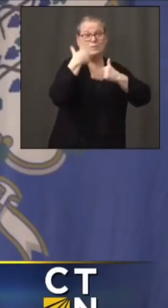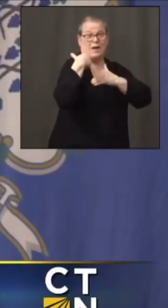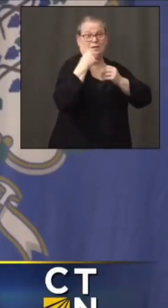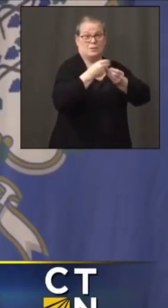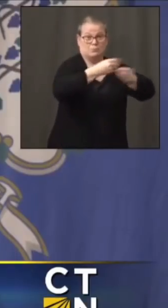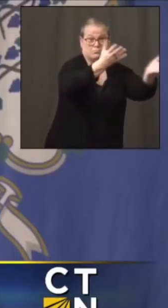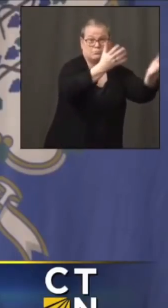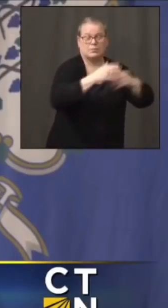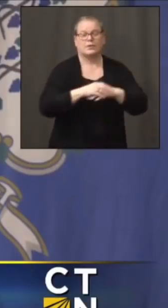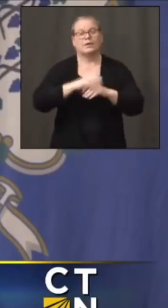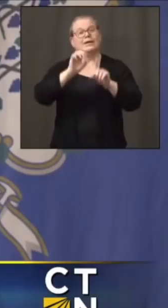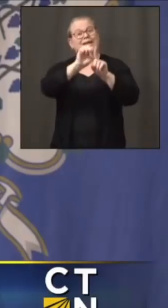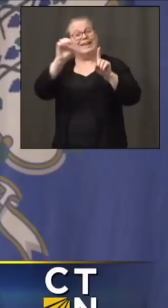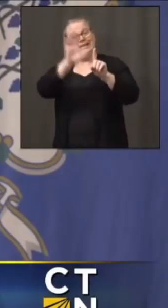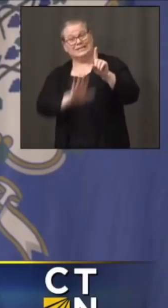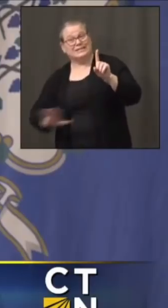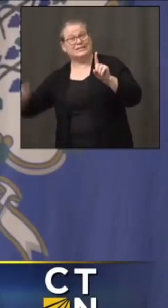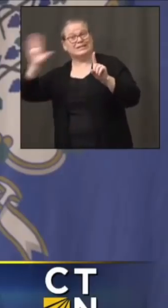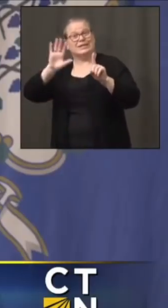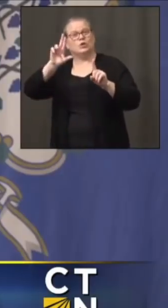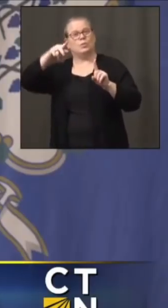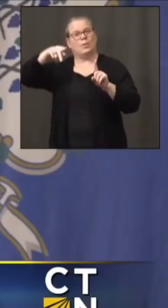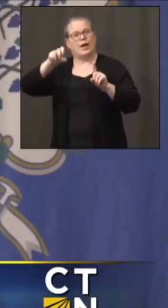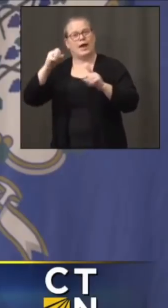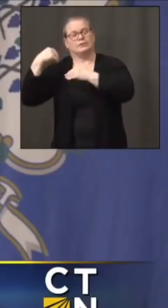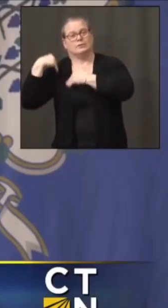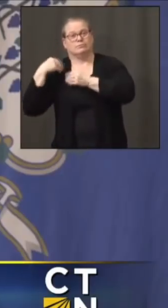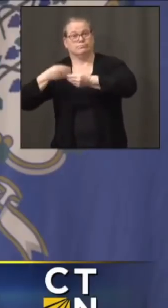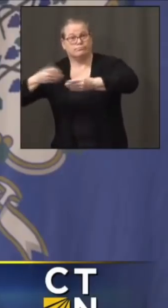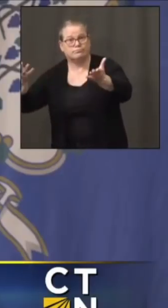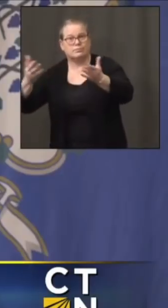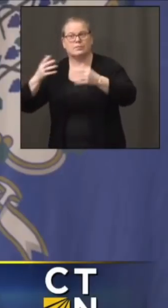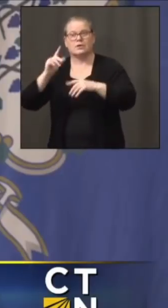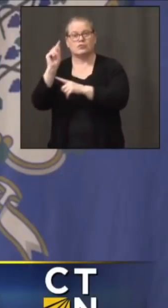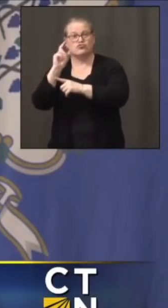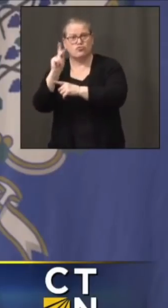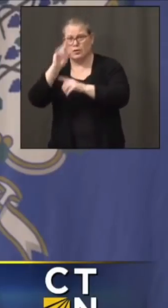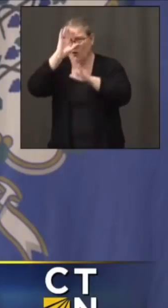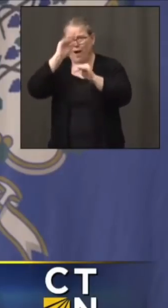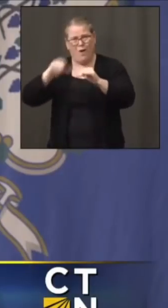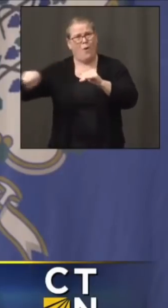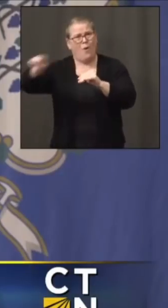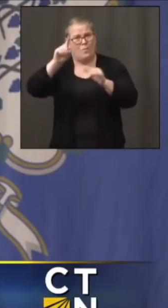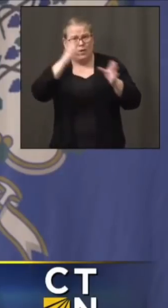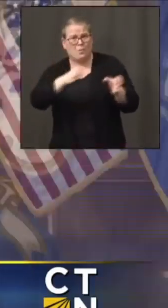trucks. Right now, I think they're planning this, and I hope they're planning around the weather as well.